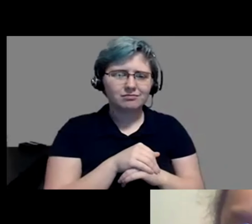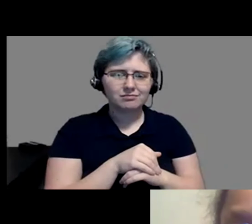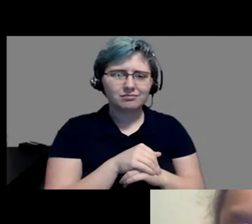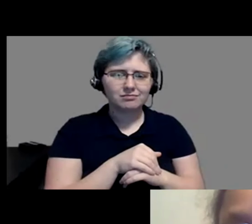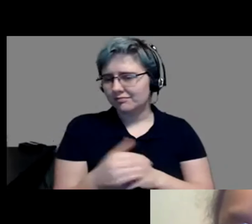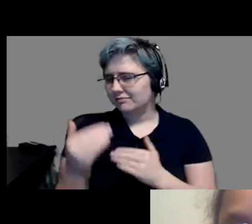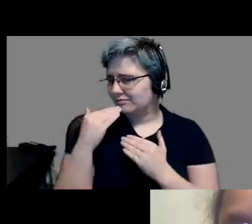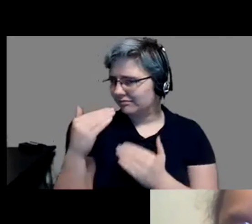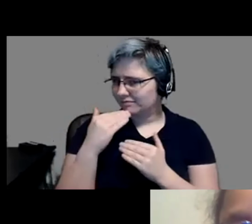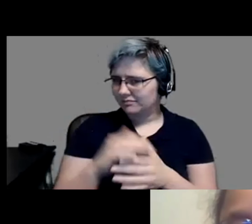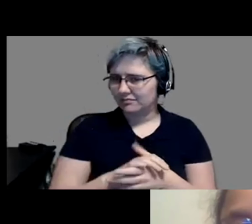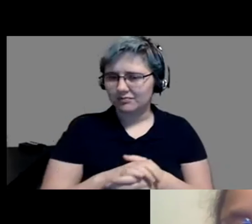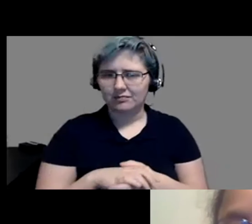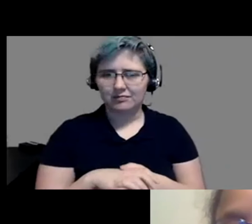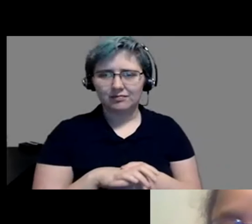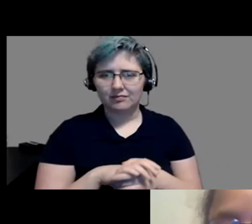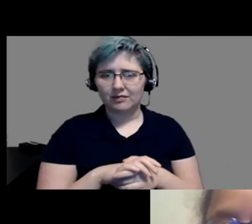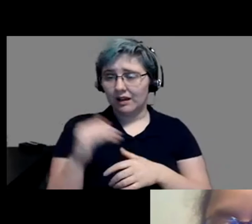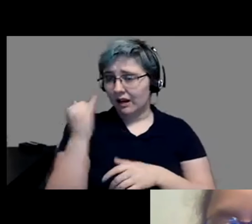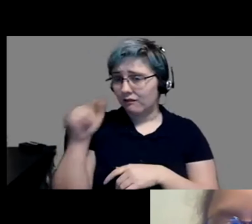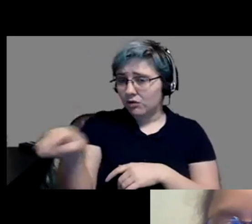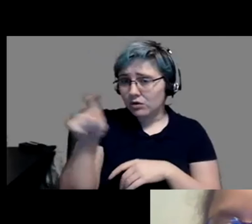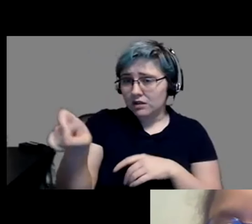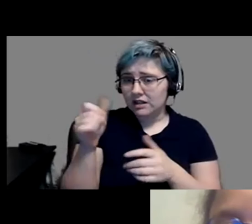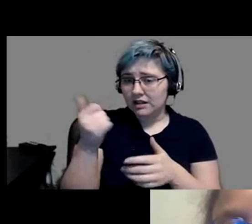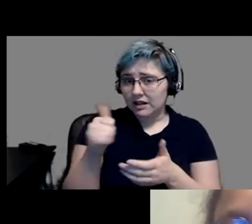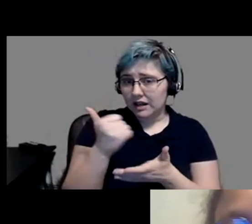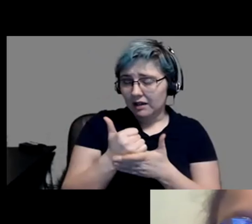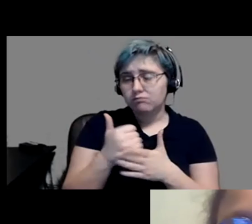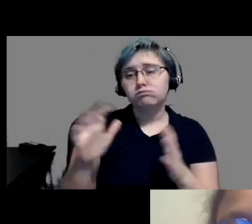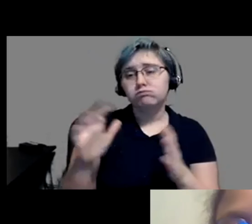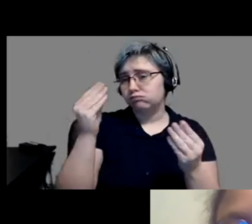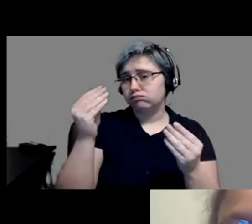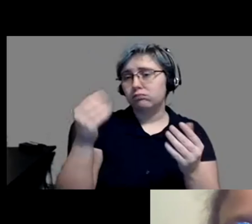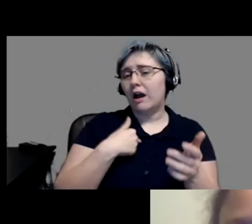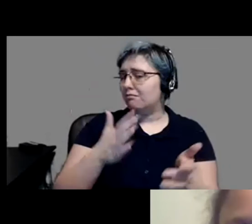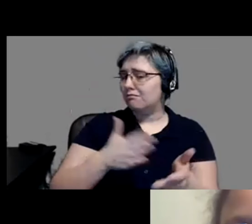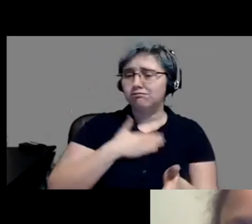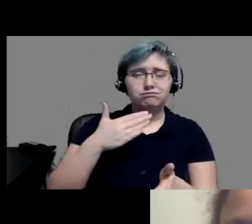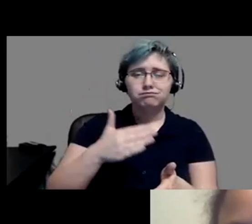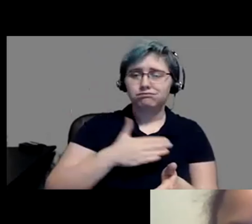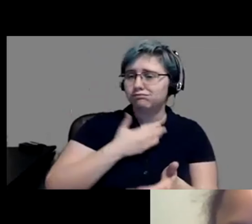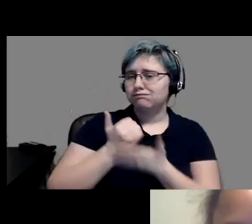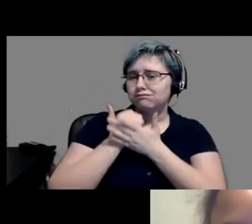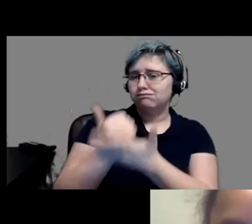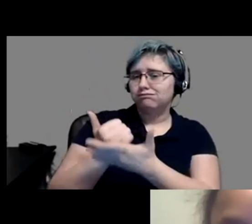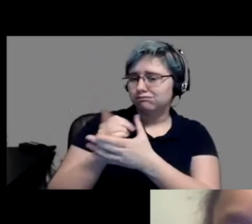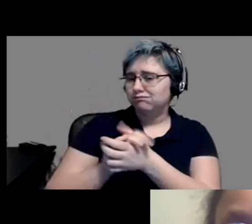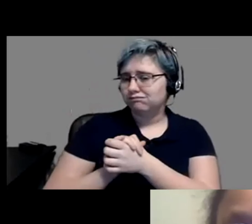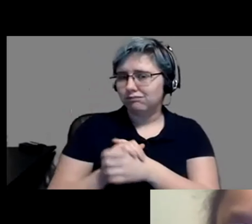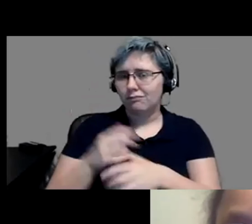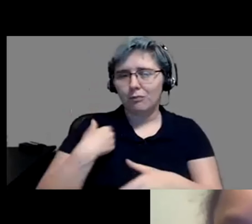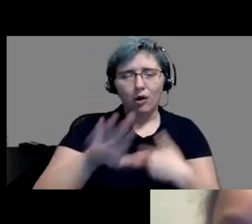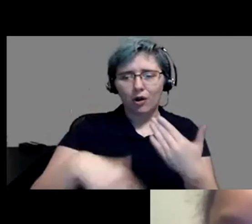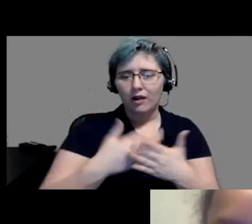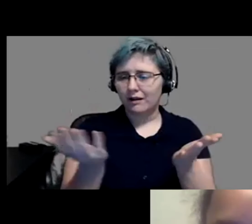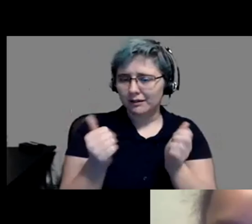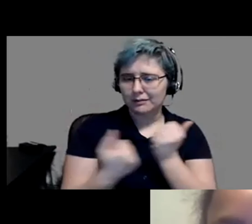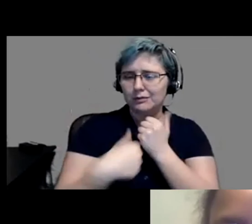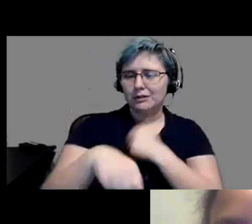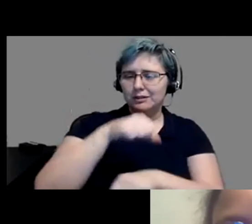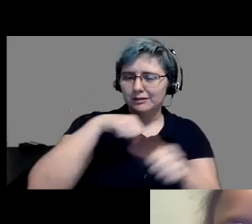my question to if you, you need any help with it, I'm more than willing to help you. We're all yeah, here. we'll